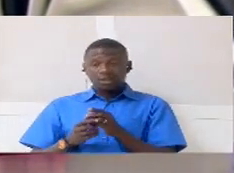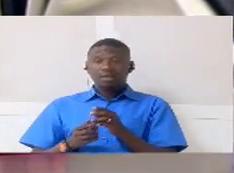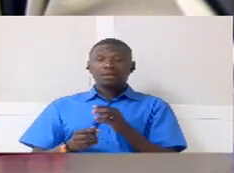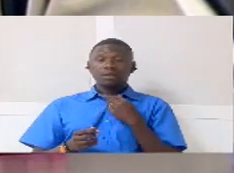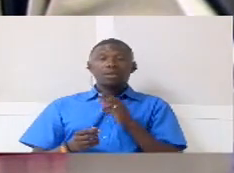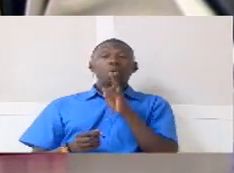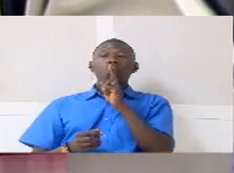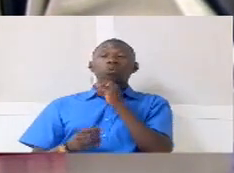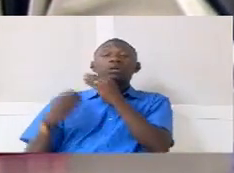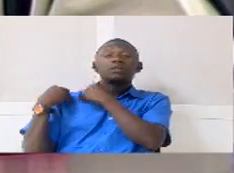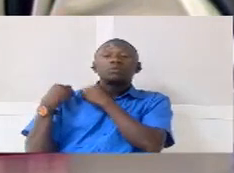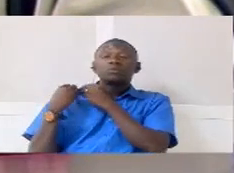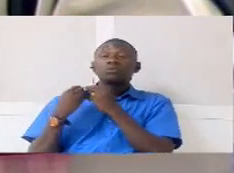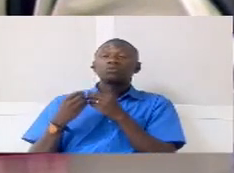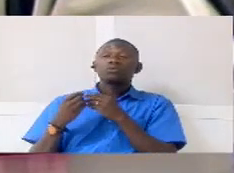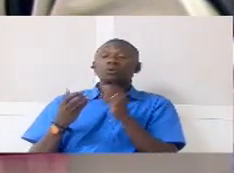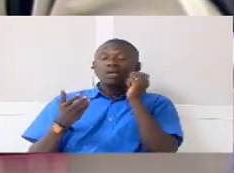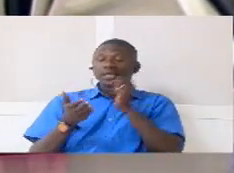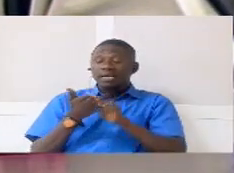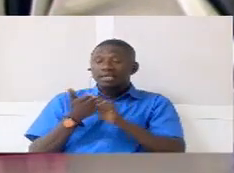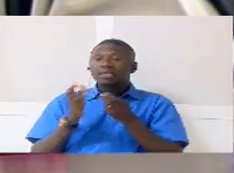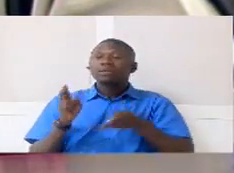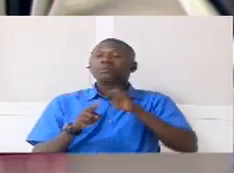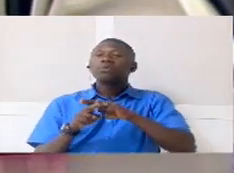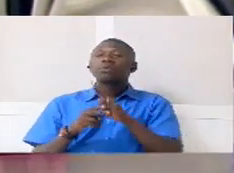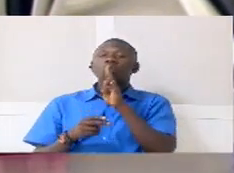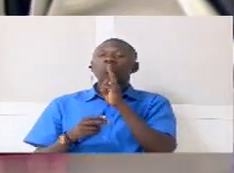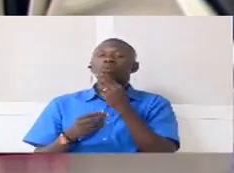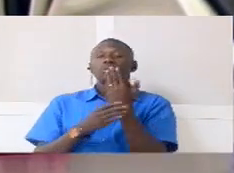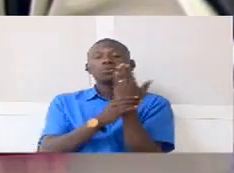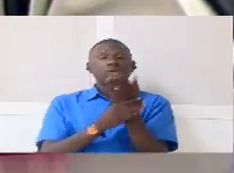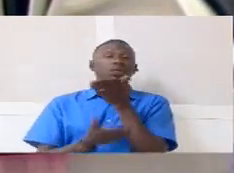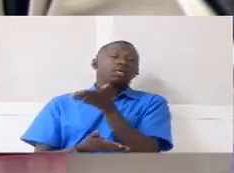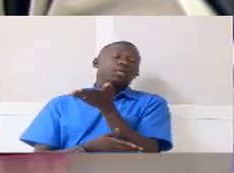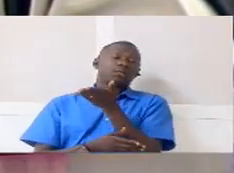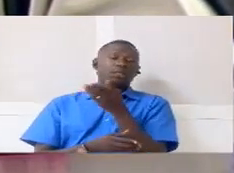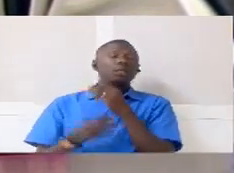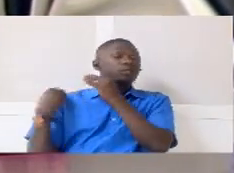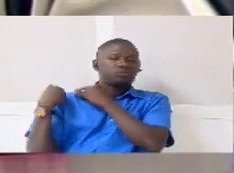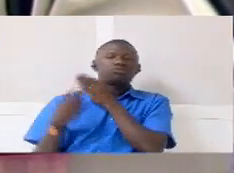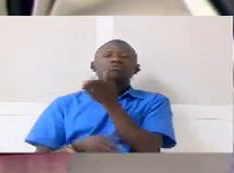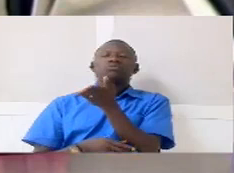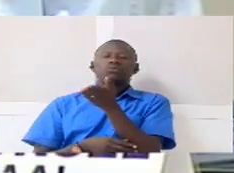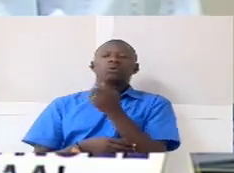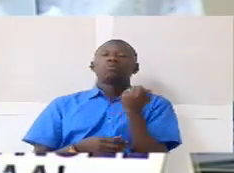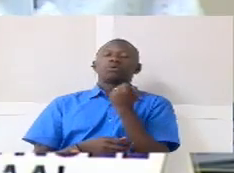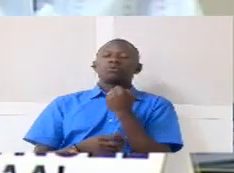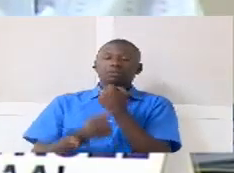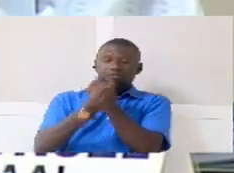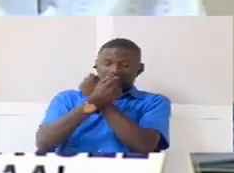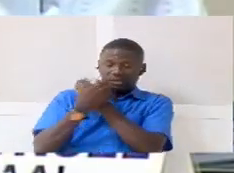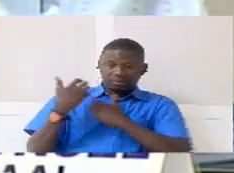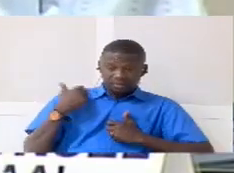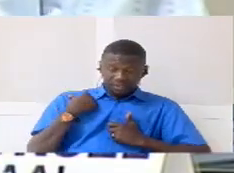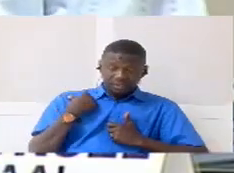qualified nurse leforce to say doctor? Because the prisons do not have a qualified nurse, much more a doctor. But the point